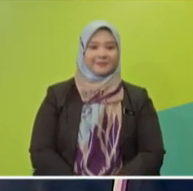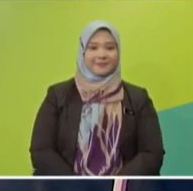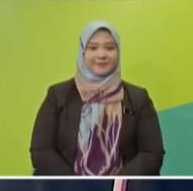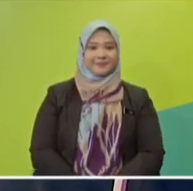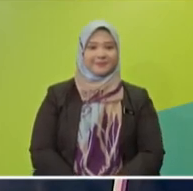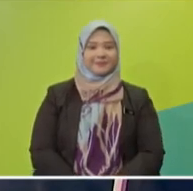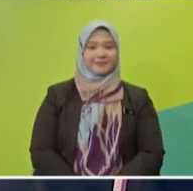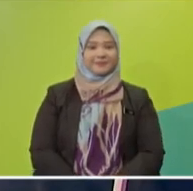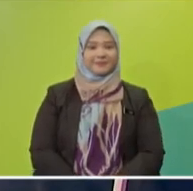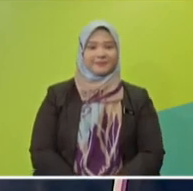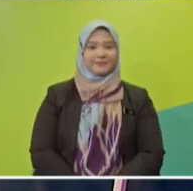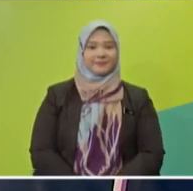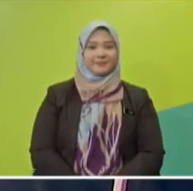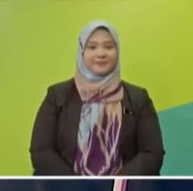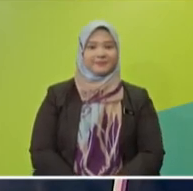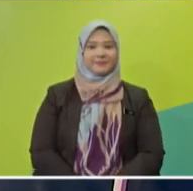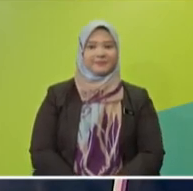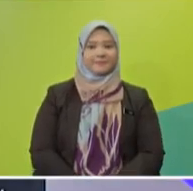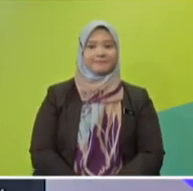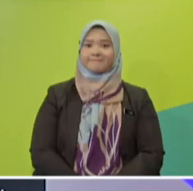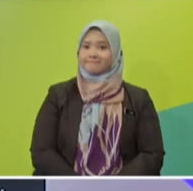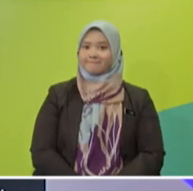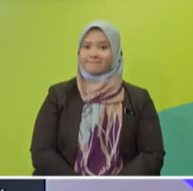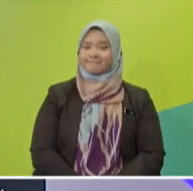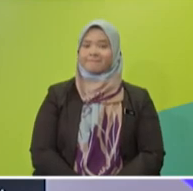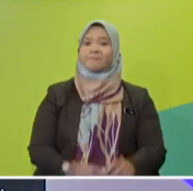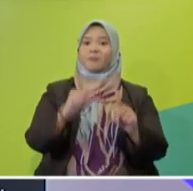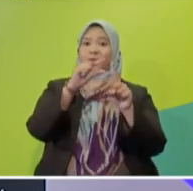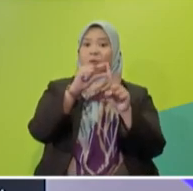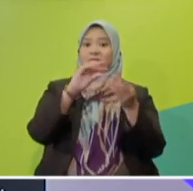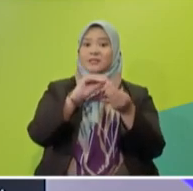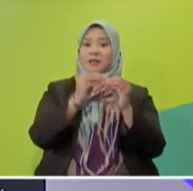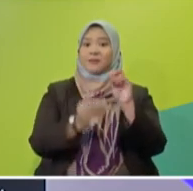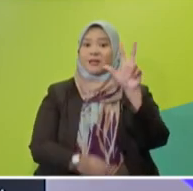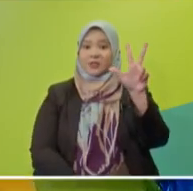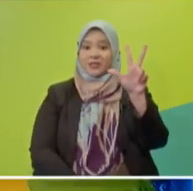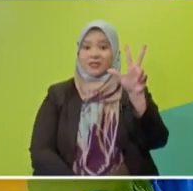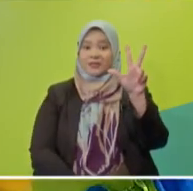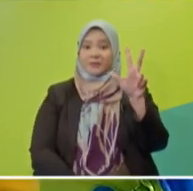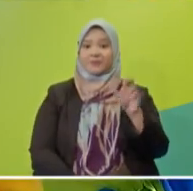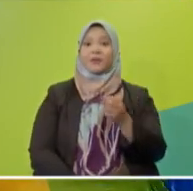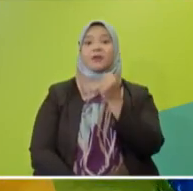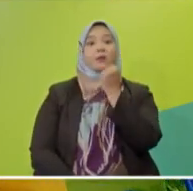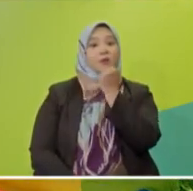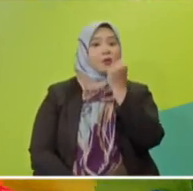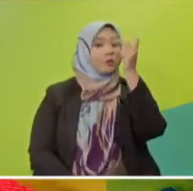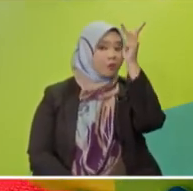Okay, here you go, teacher. Okay, this is go-at.